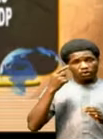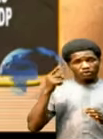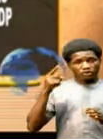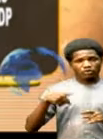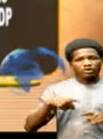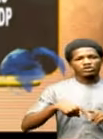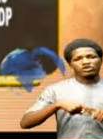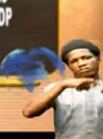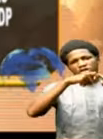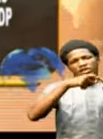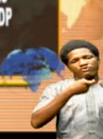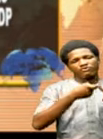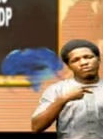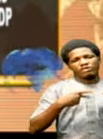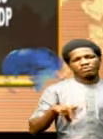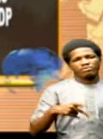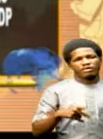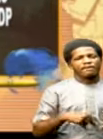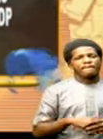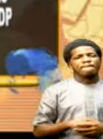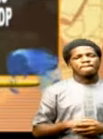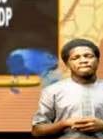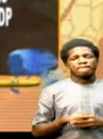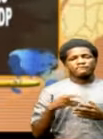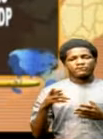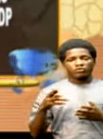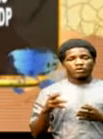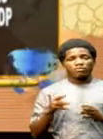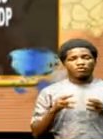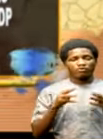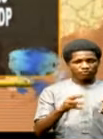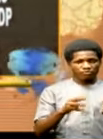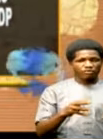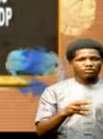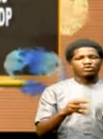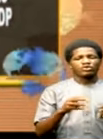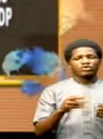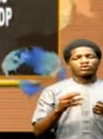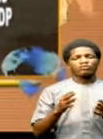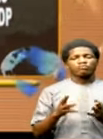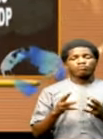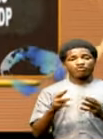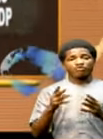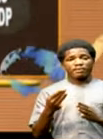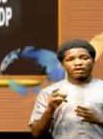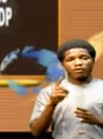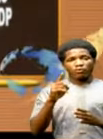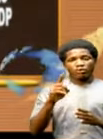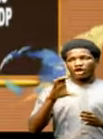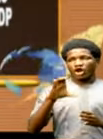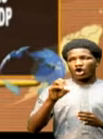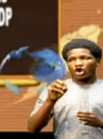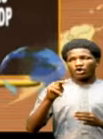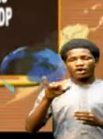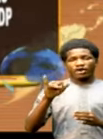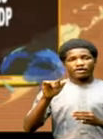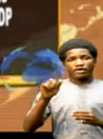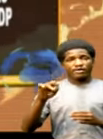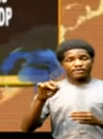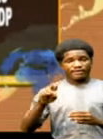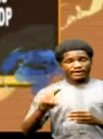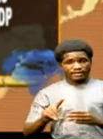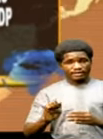suspended from the party. Ruling on a motion ex parte filed by one Conrad Tehide Utan, Justice